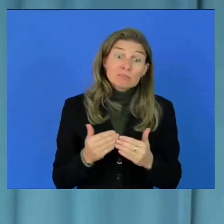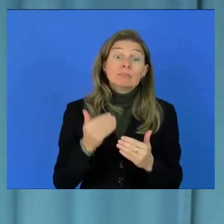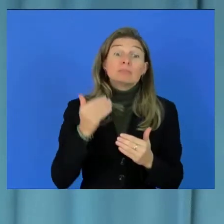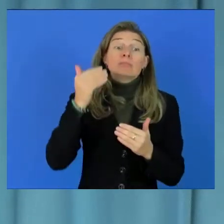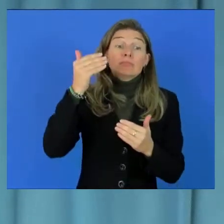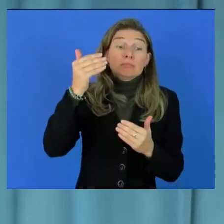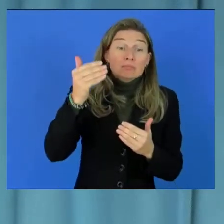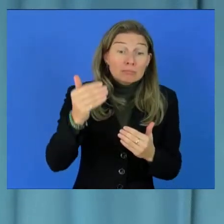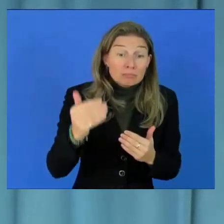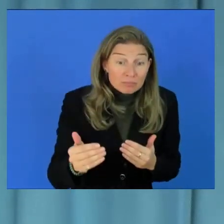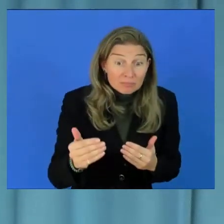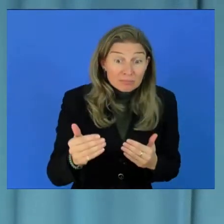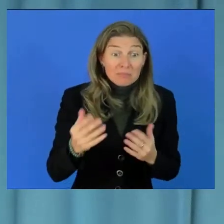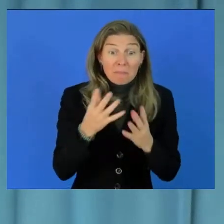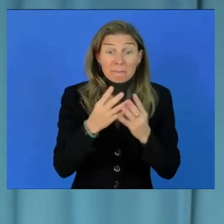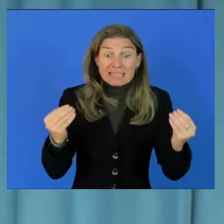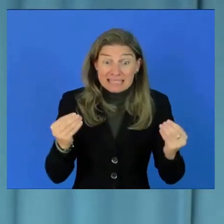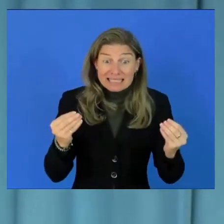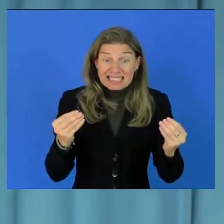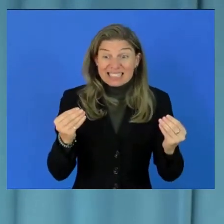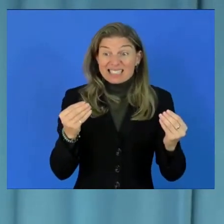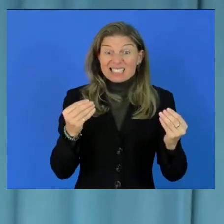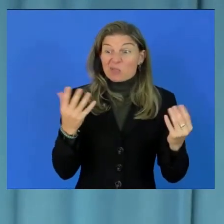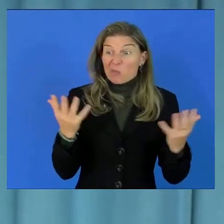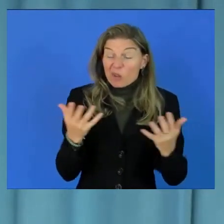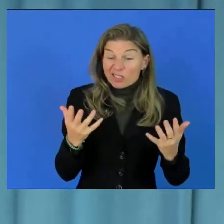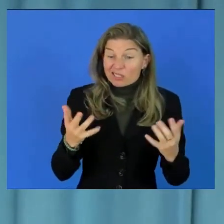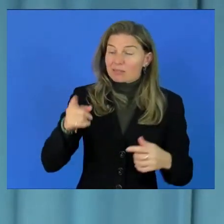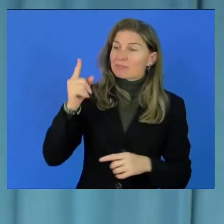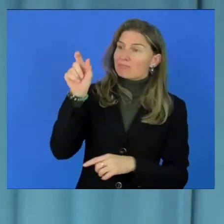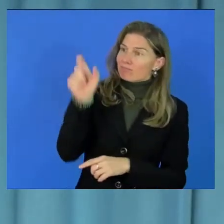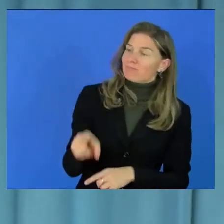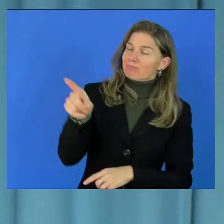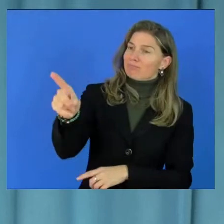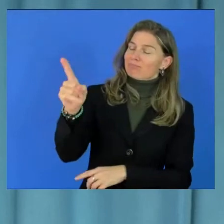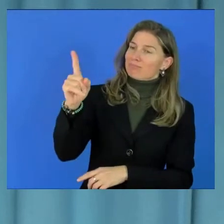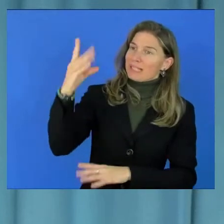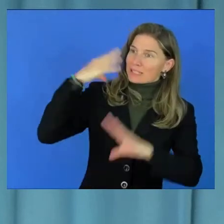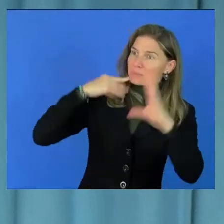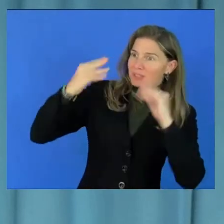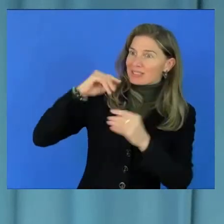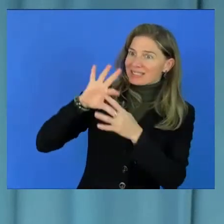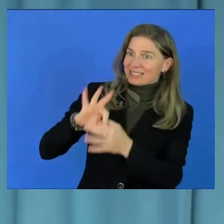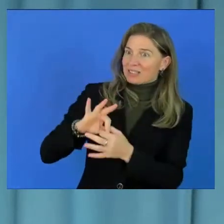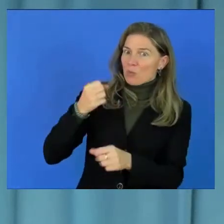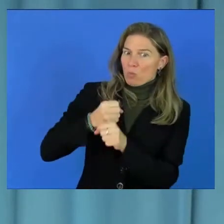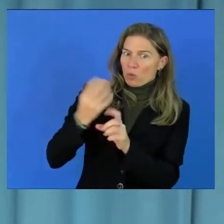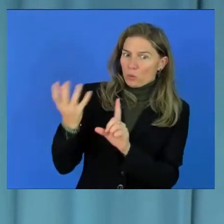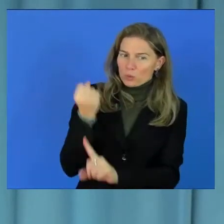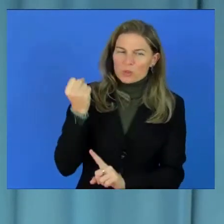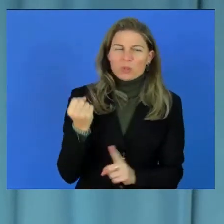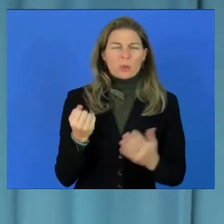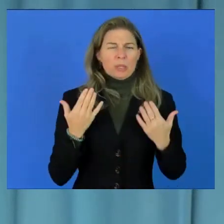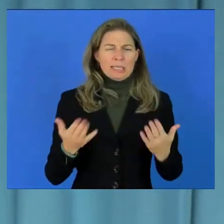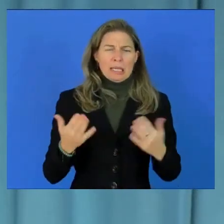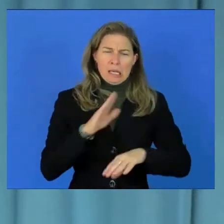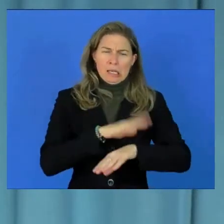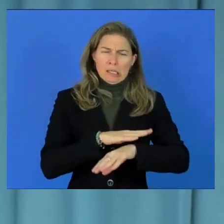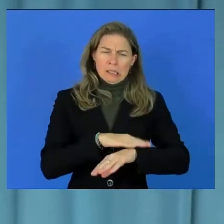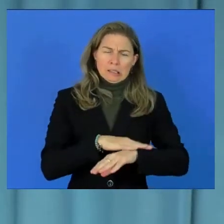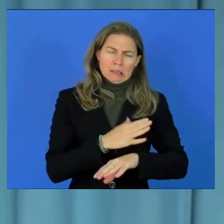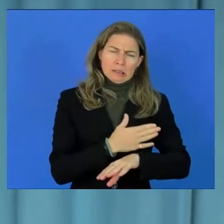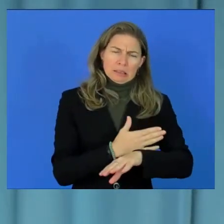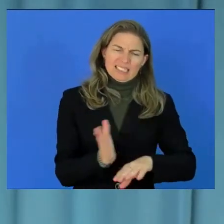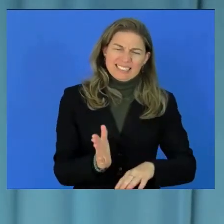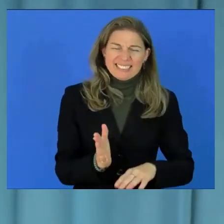about their work, and none of us wants that. I think because we're running late, it's unlikely that we're going to have time for